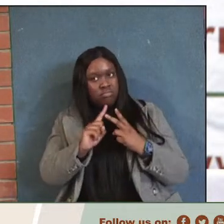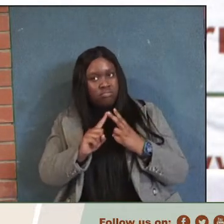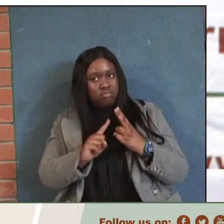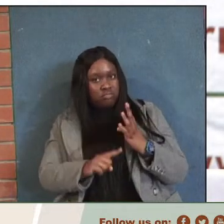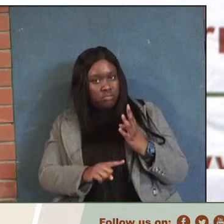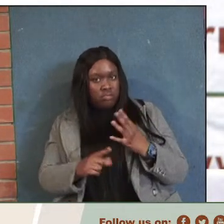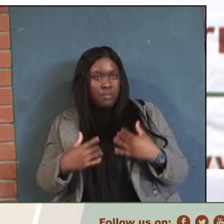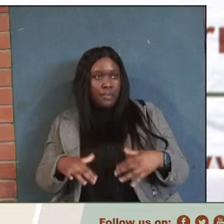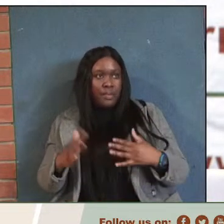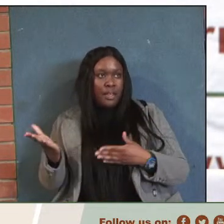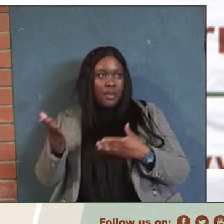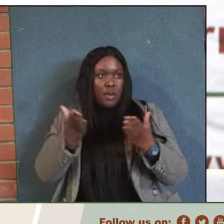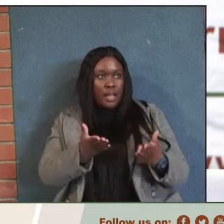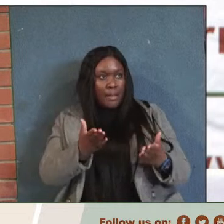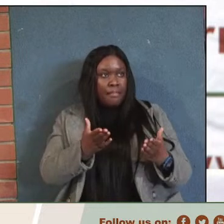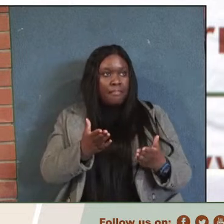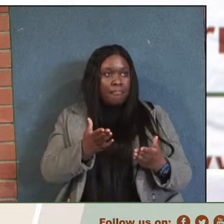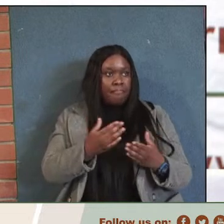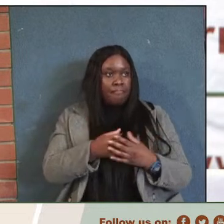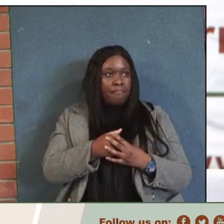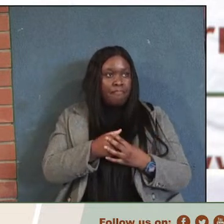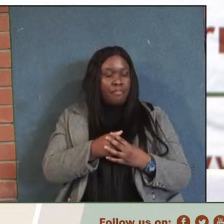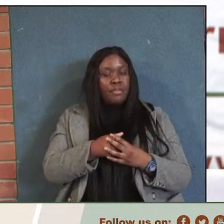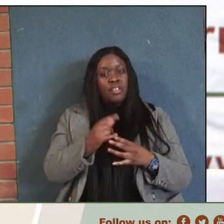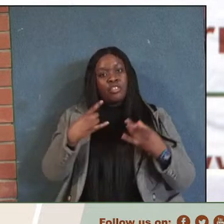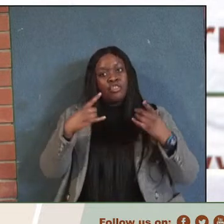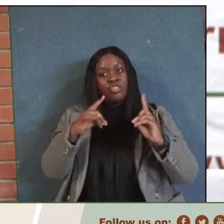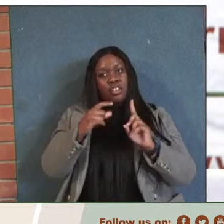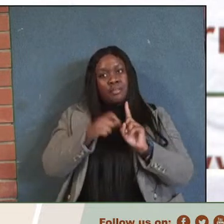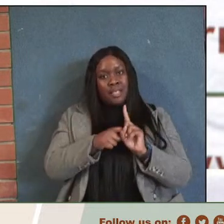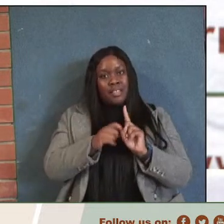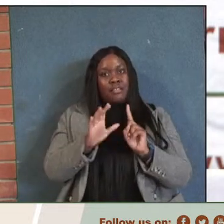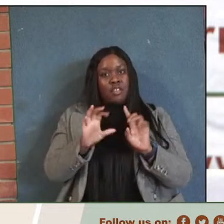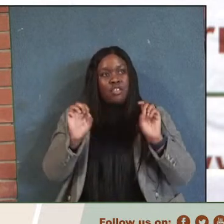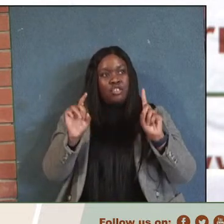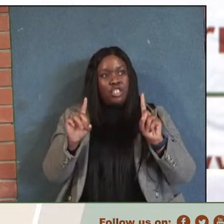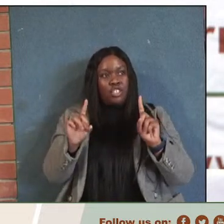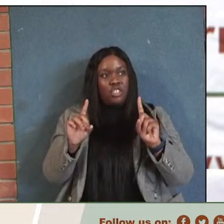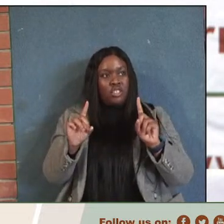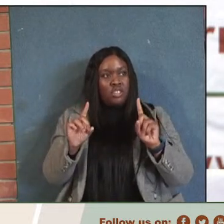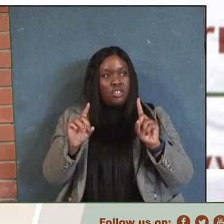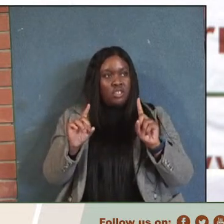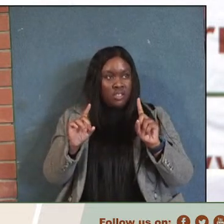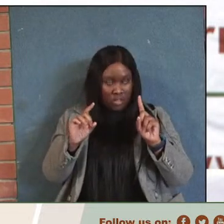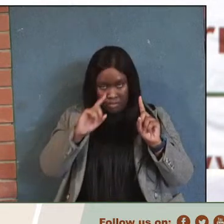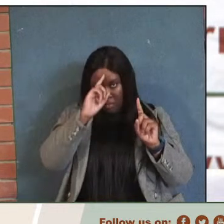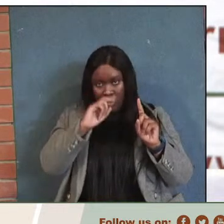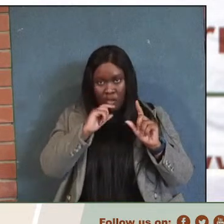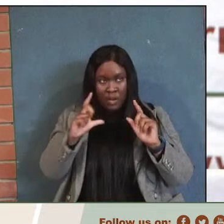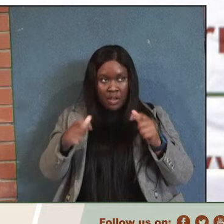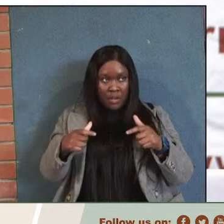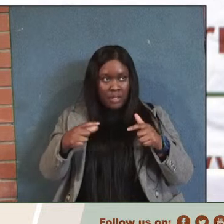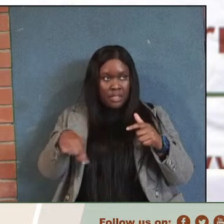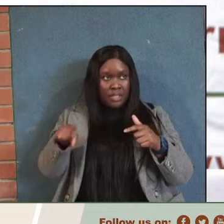like to welcome the Chairperson of Education Portfolio Committee,